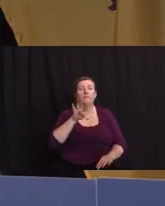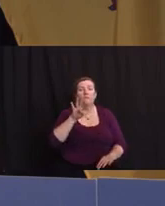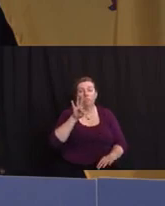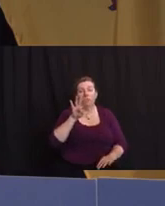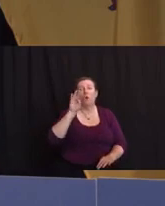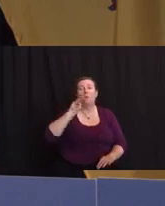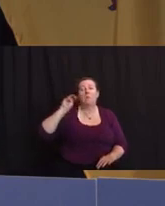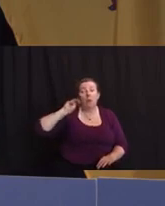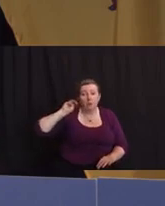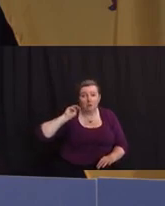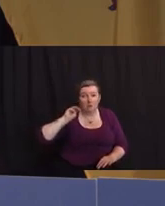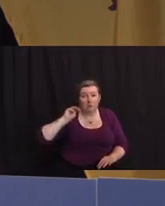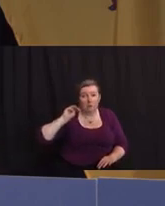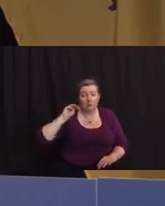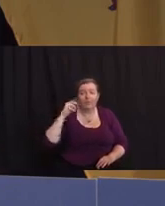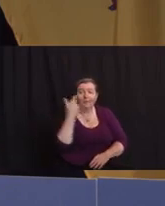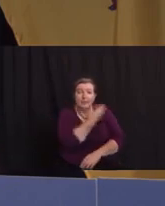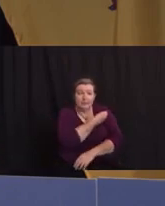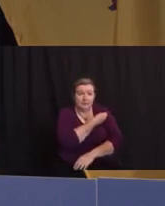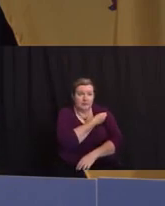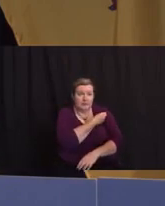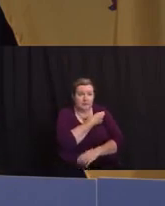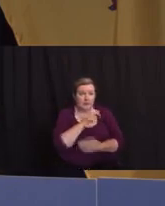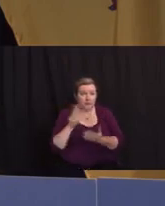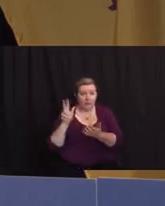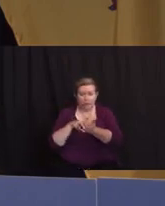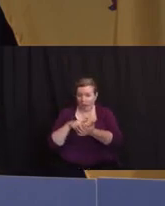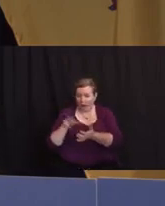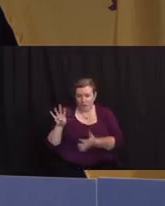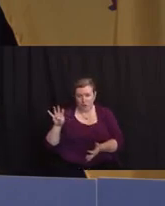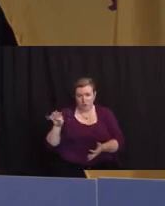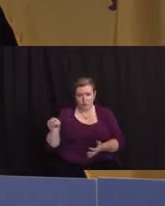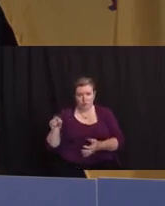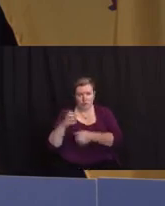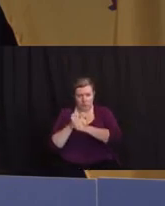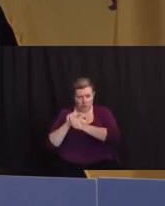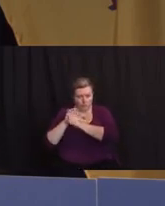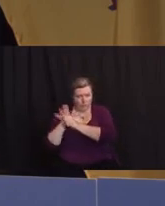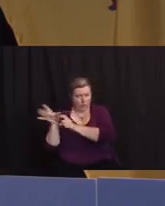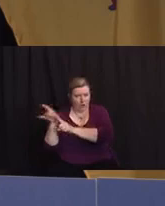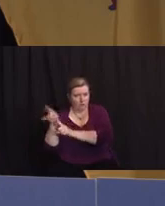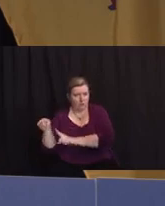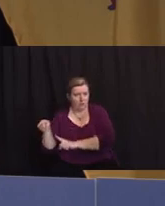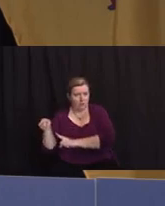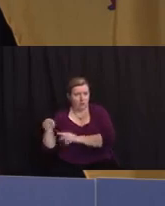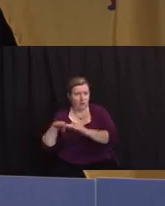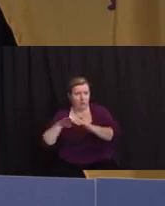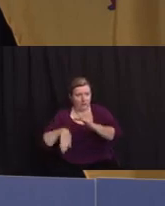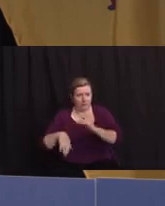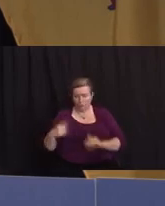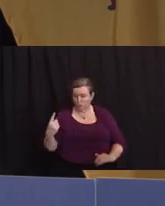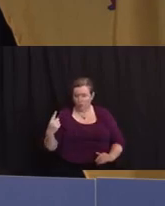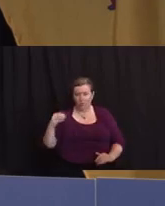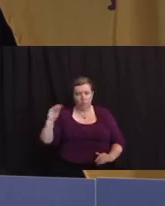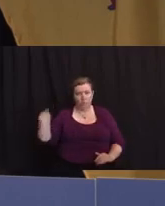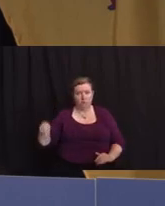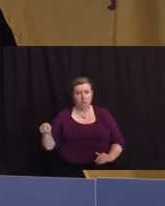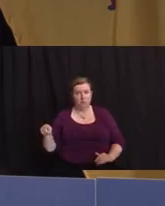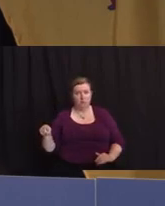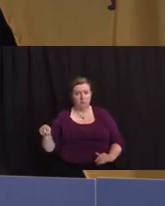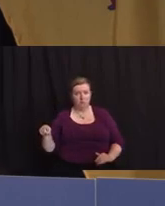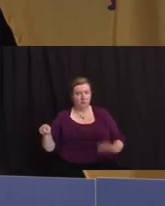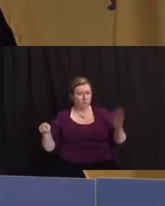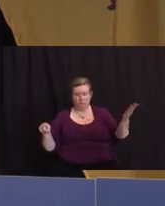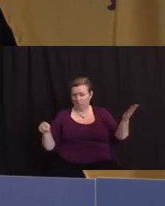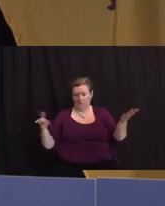roughly cases, that's what we're saying, is that less than 1% of everybody who's been vaccinated has come down with COVID and been diagnosed with